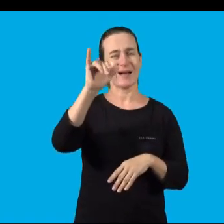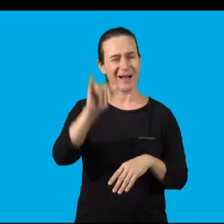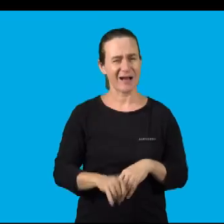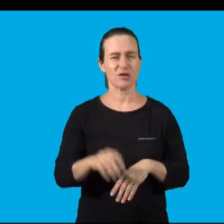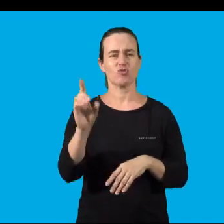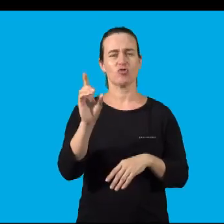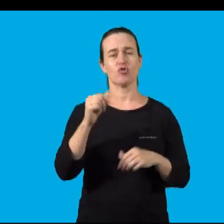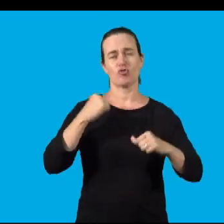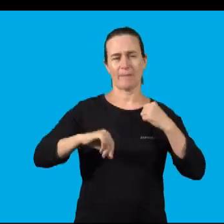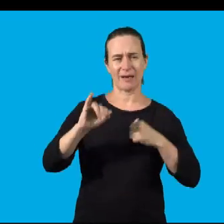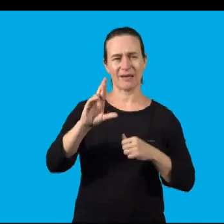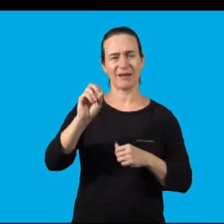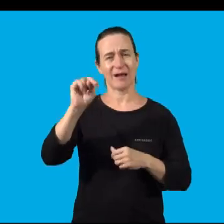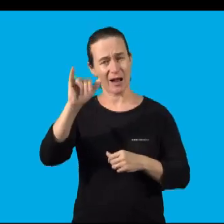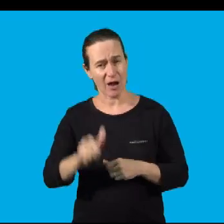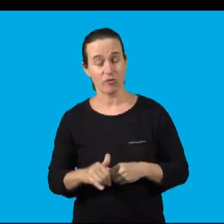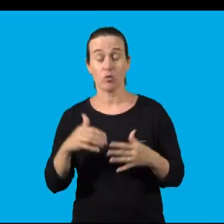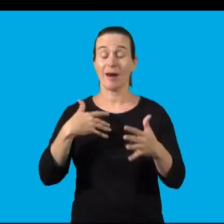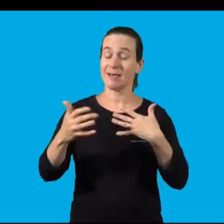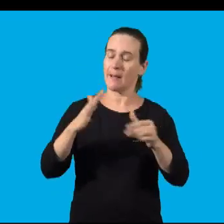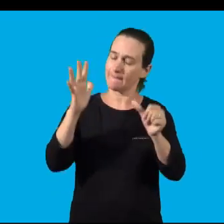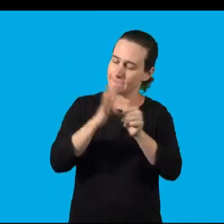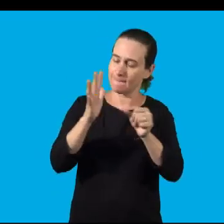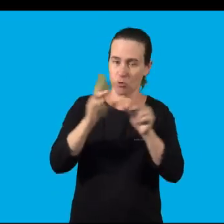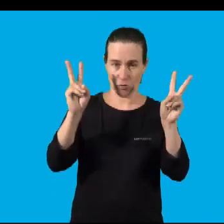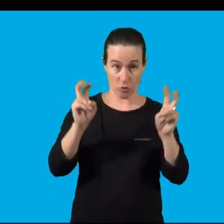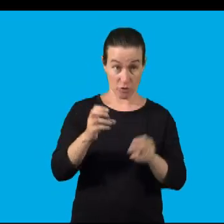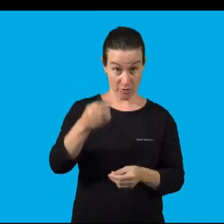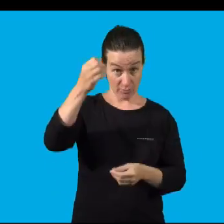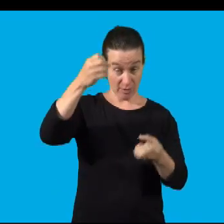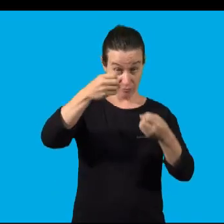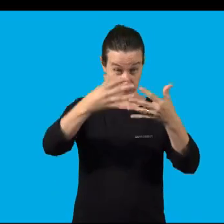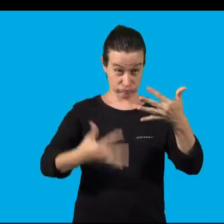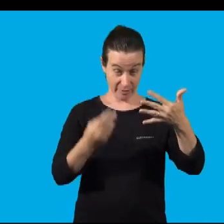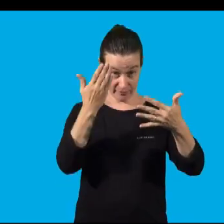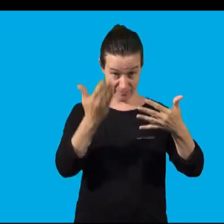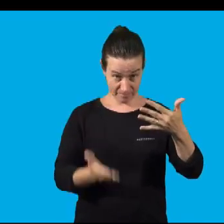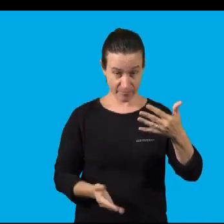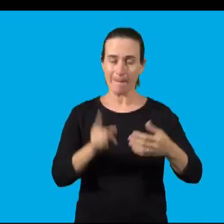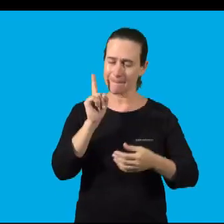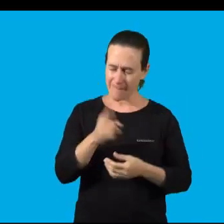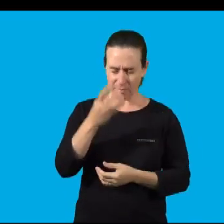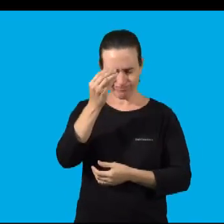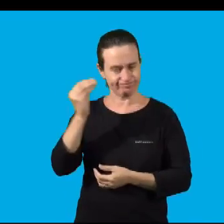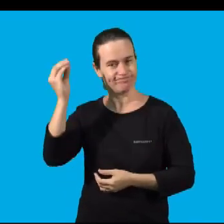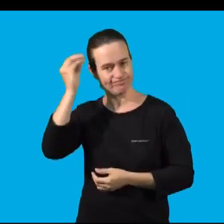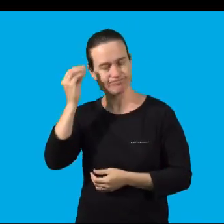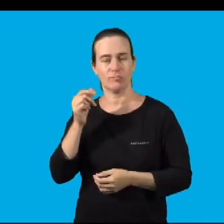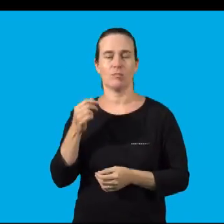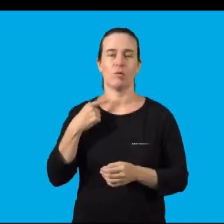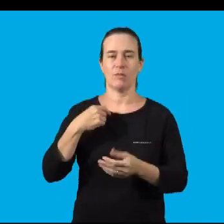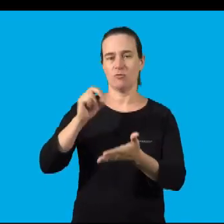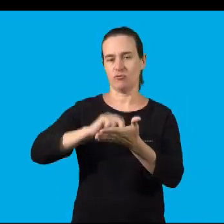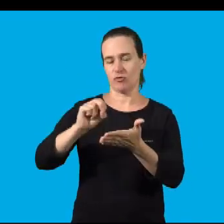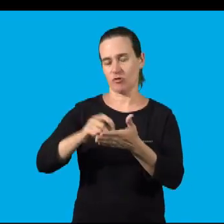important quotations. So these are all the crucial elements that you need to know when you sit down and write